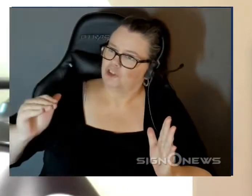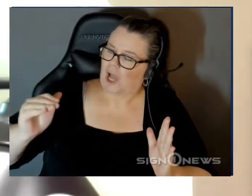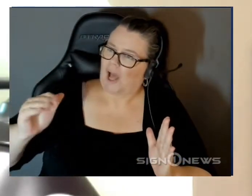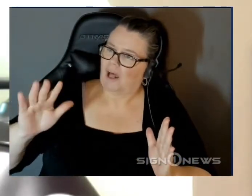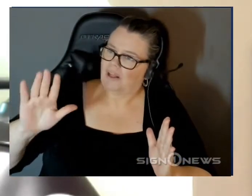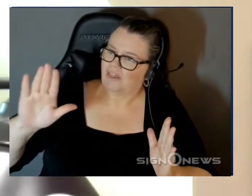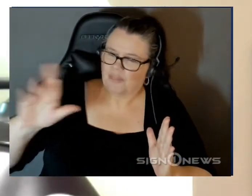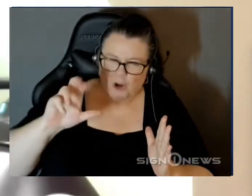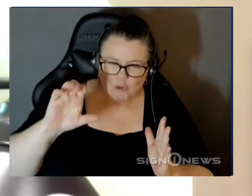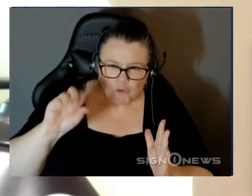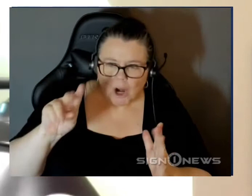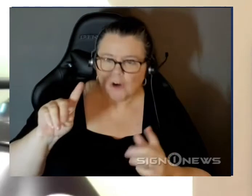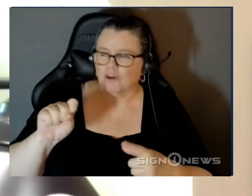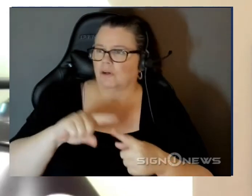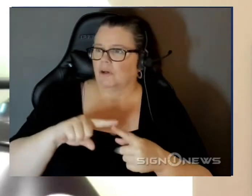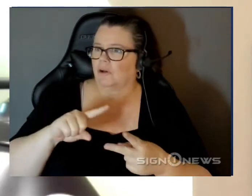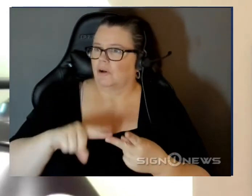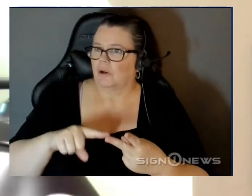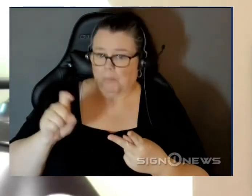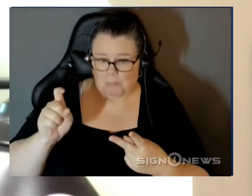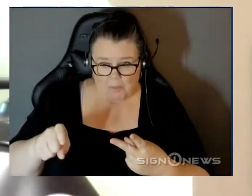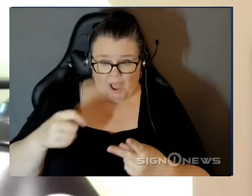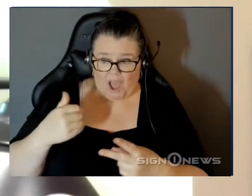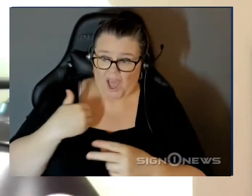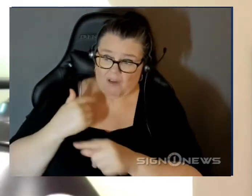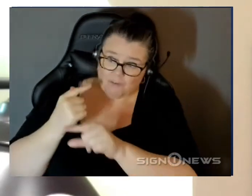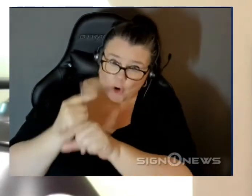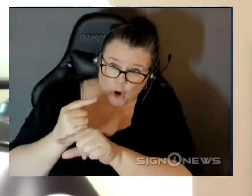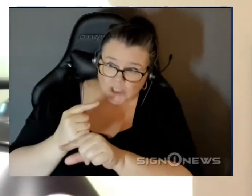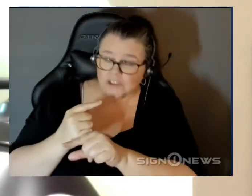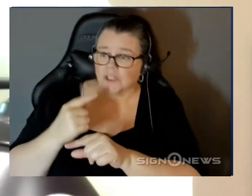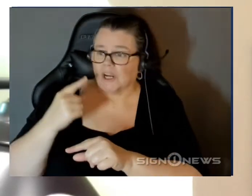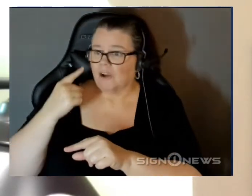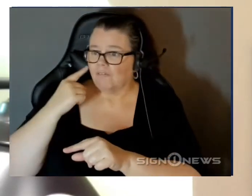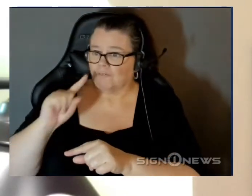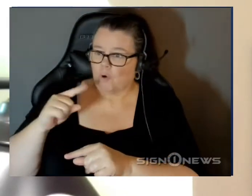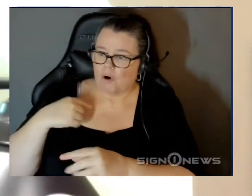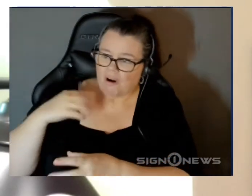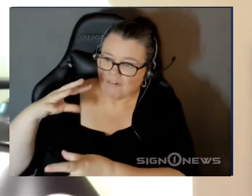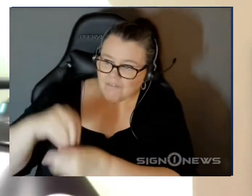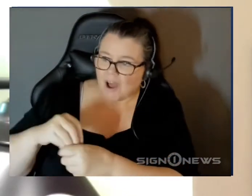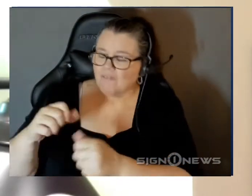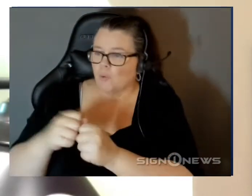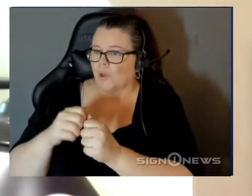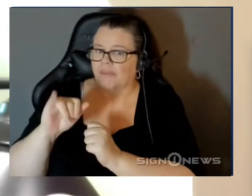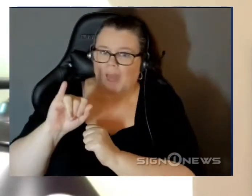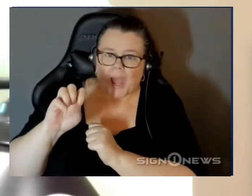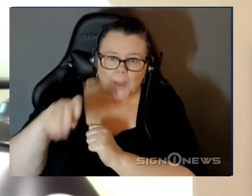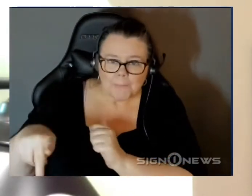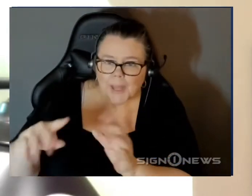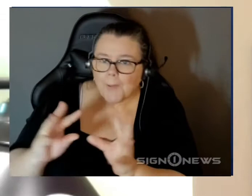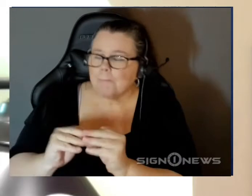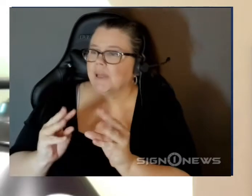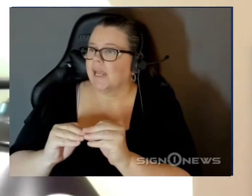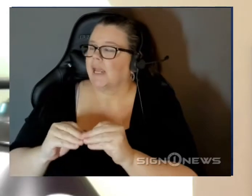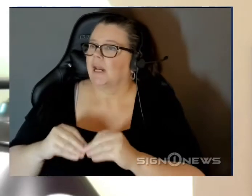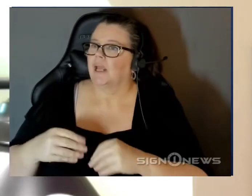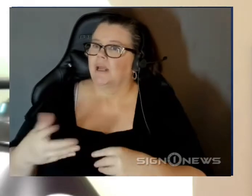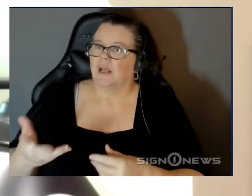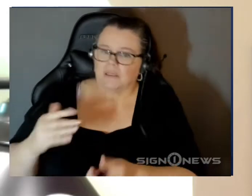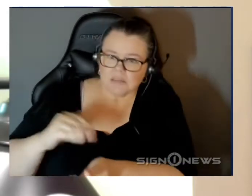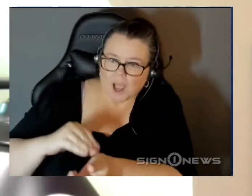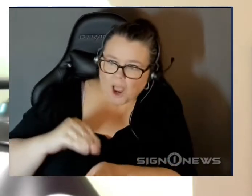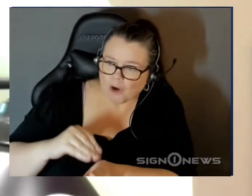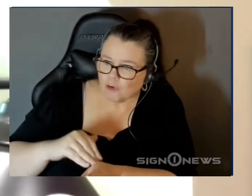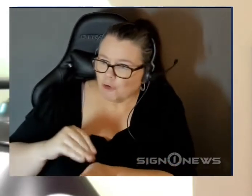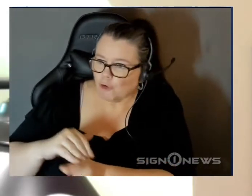meetings and medical appointments? Can guardianships be used to protect your child from abuse? Can they be used to protect your child from being